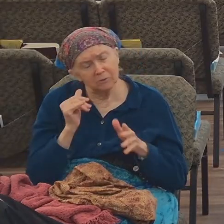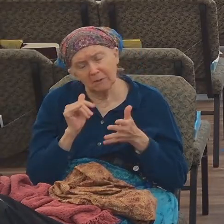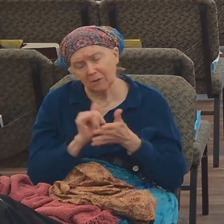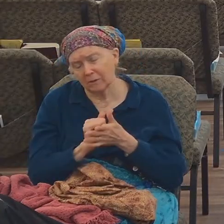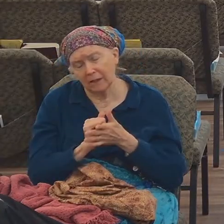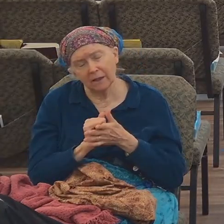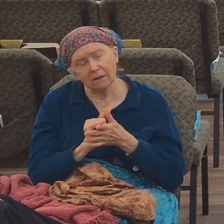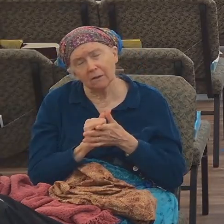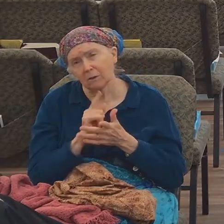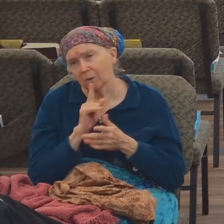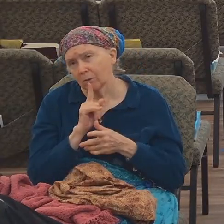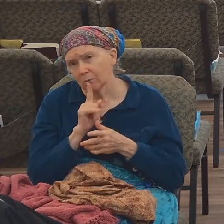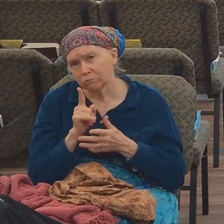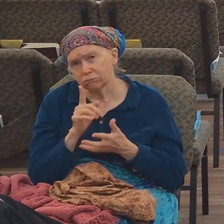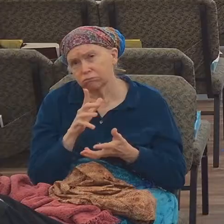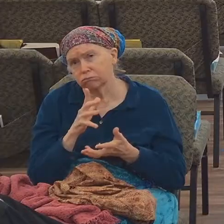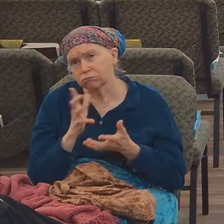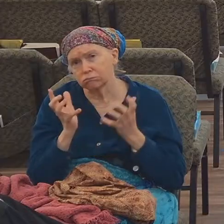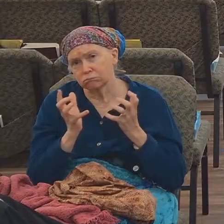Right? Okay.